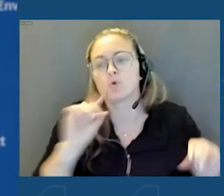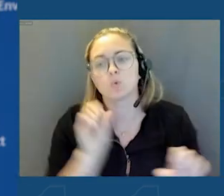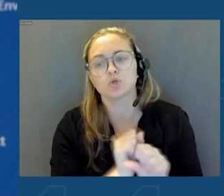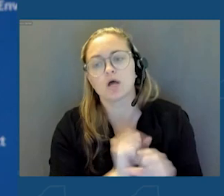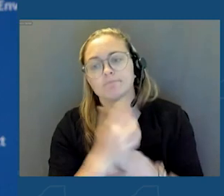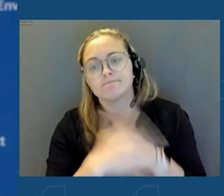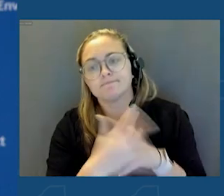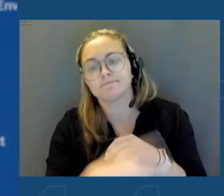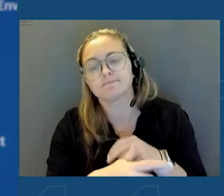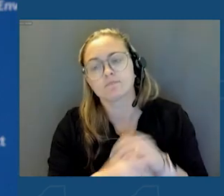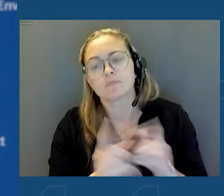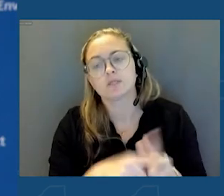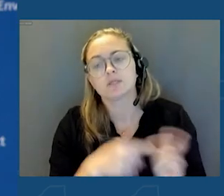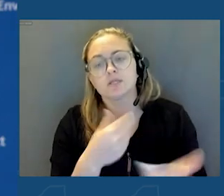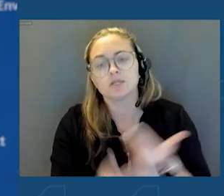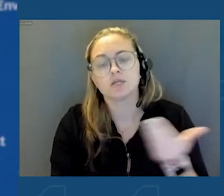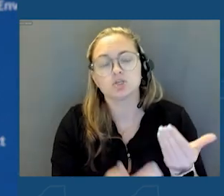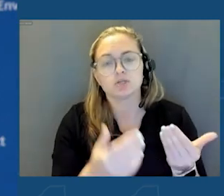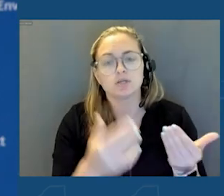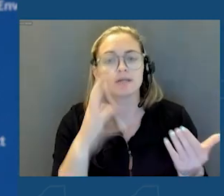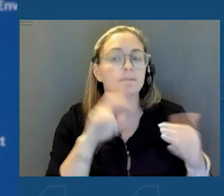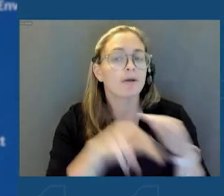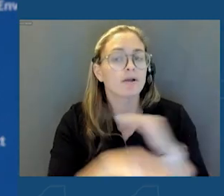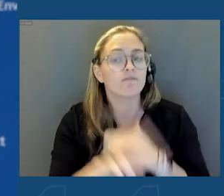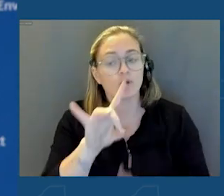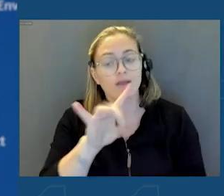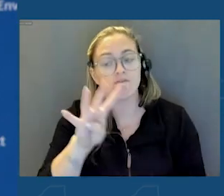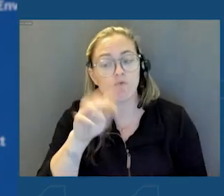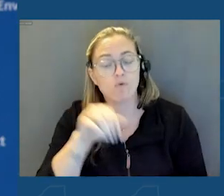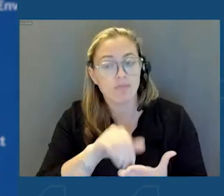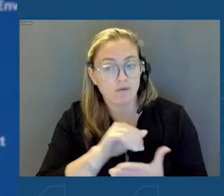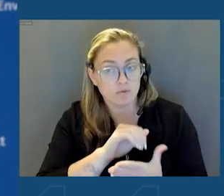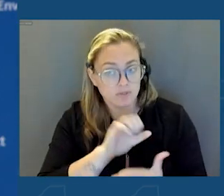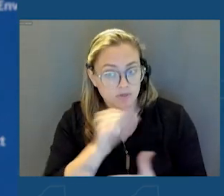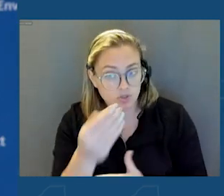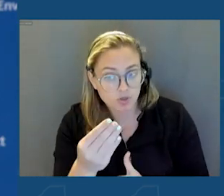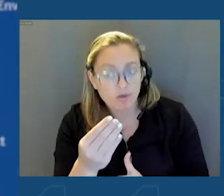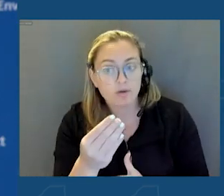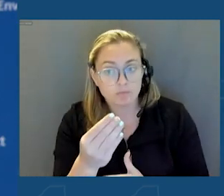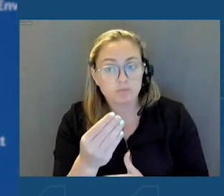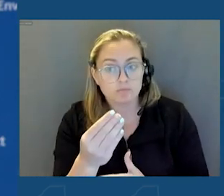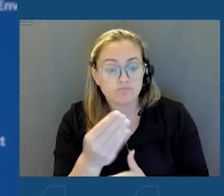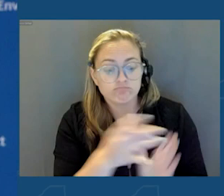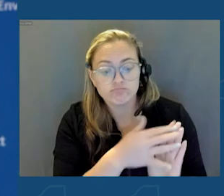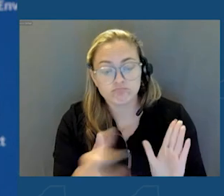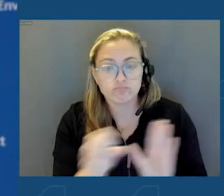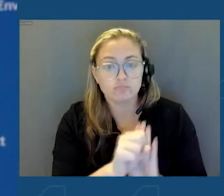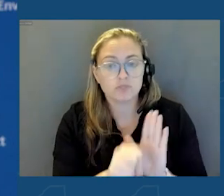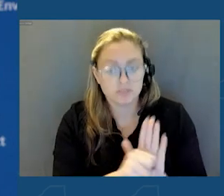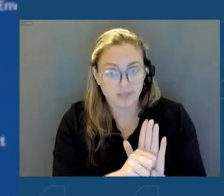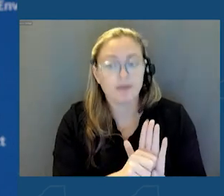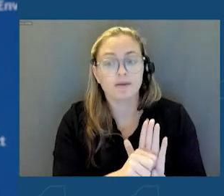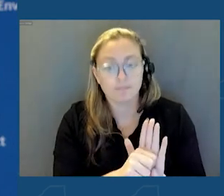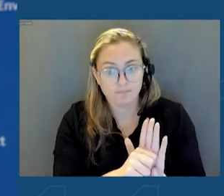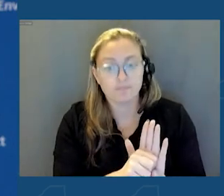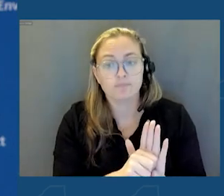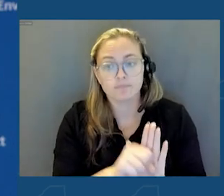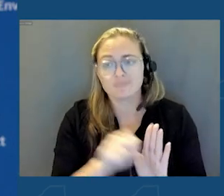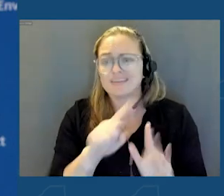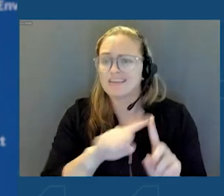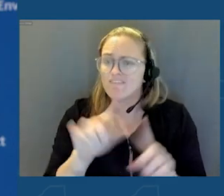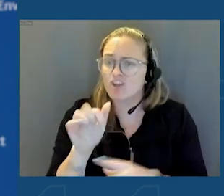is projected to create 84,000 good-paying jobs throughout the state, and that'll include labor provisions.